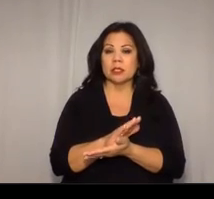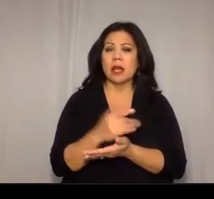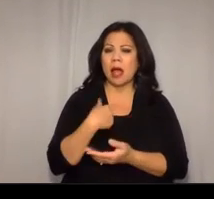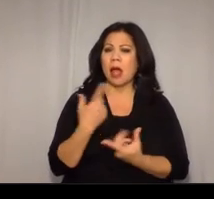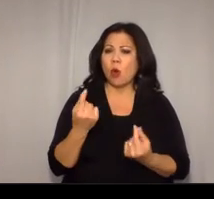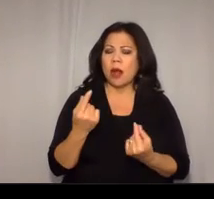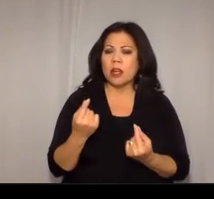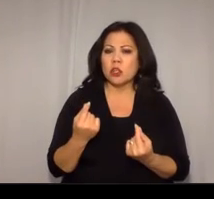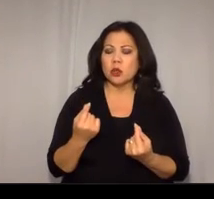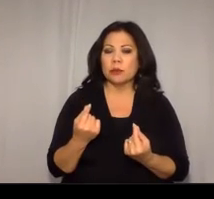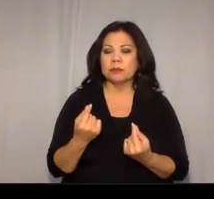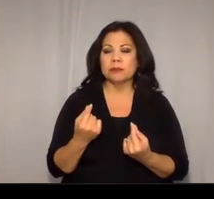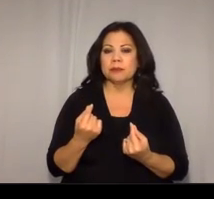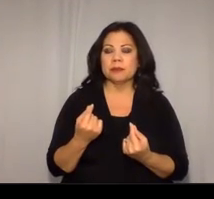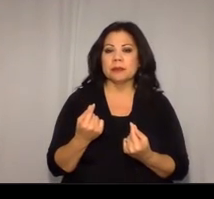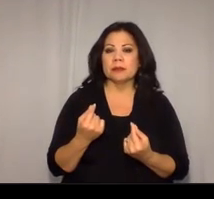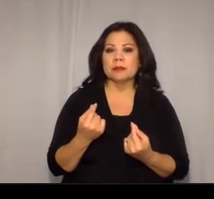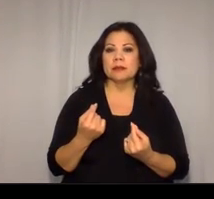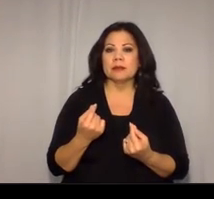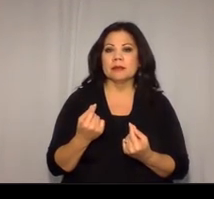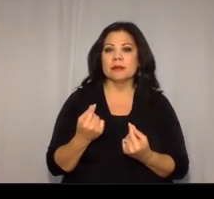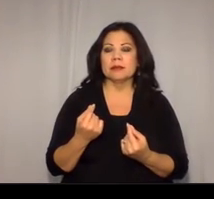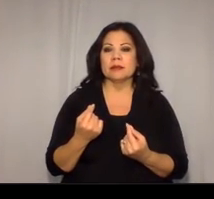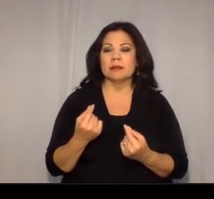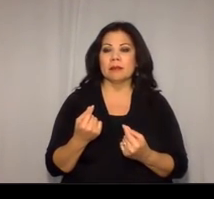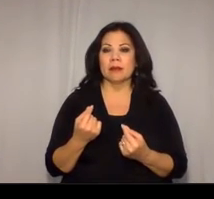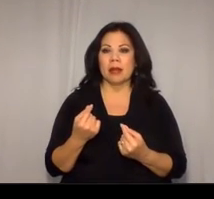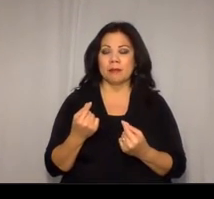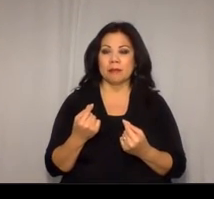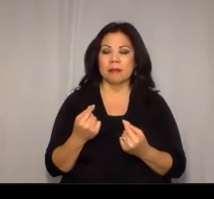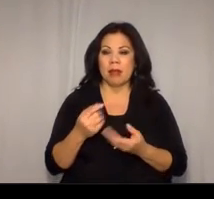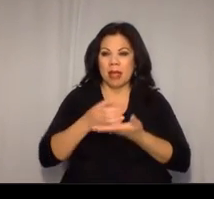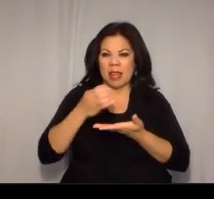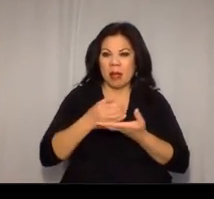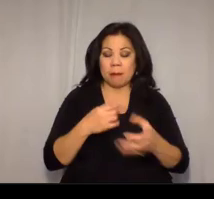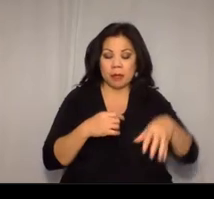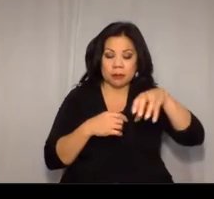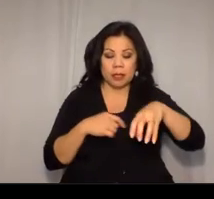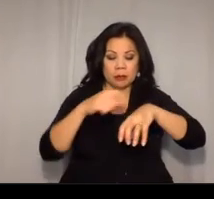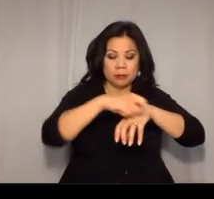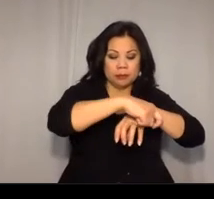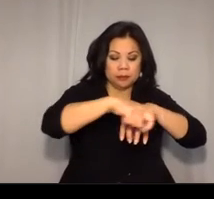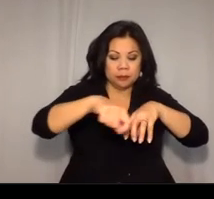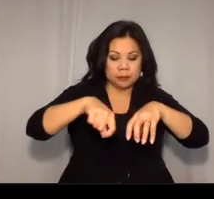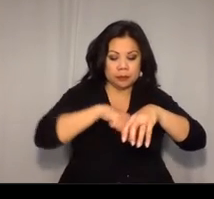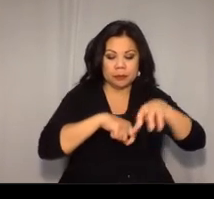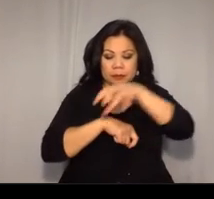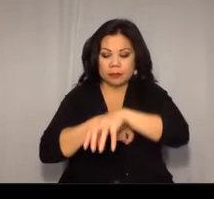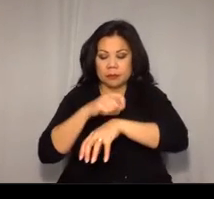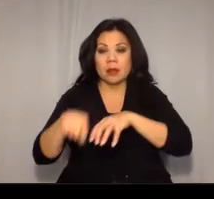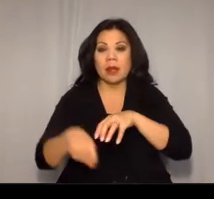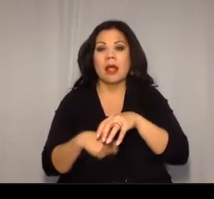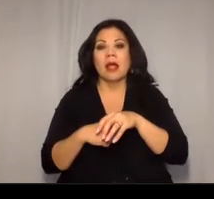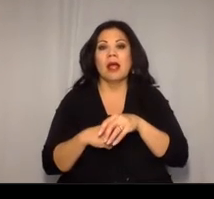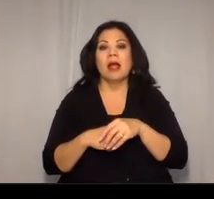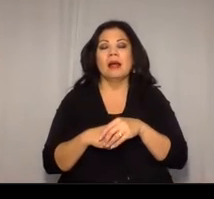I simply took my little container and I put it on 2 pieces of